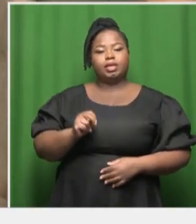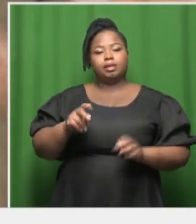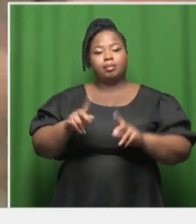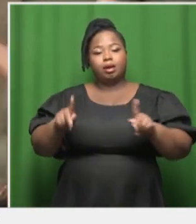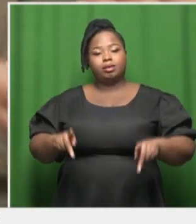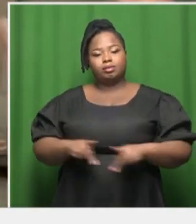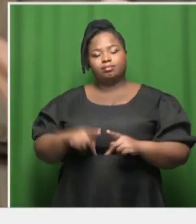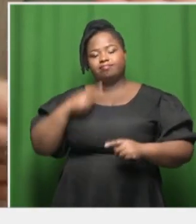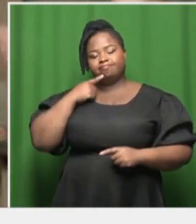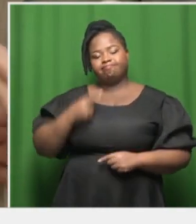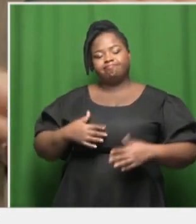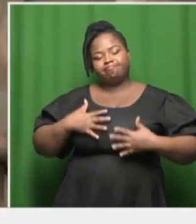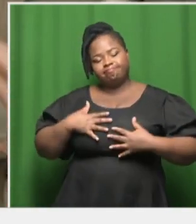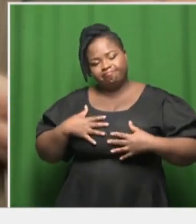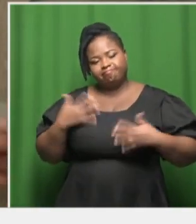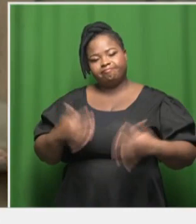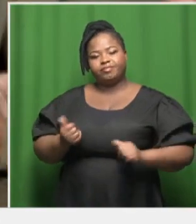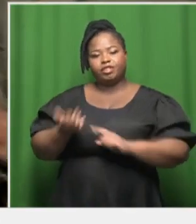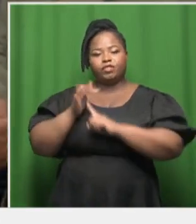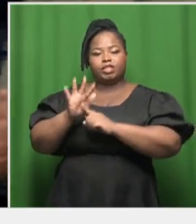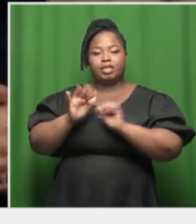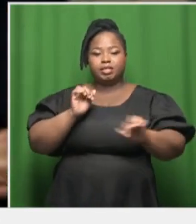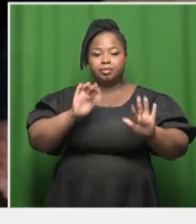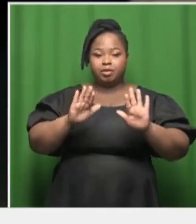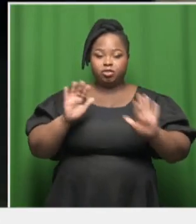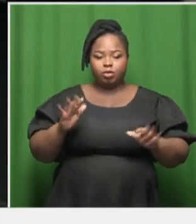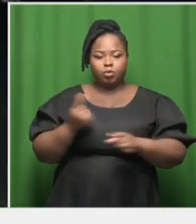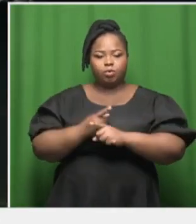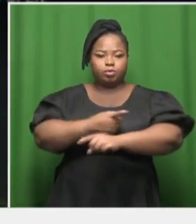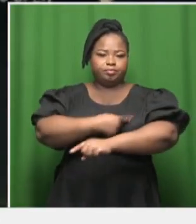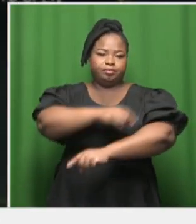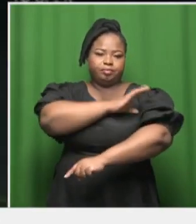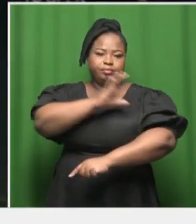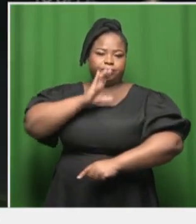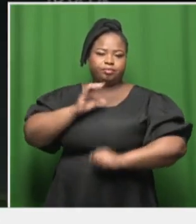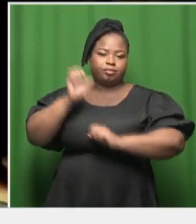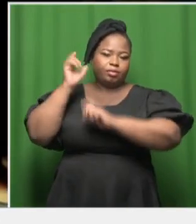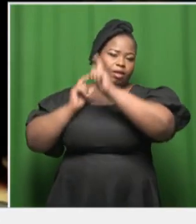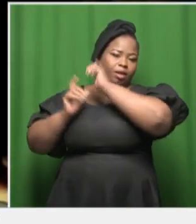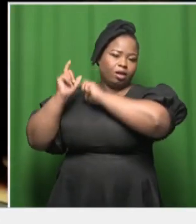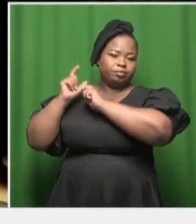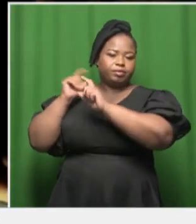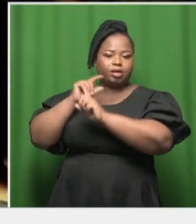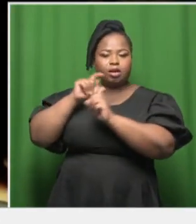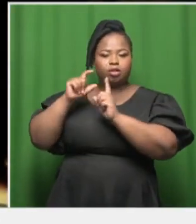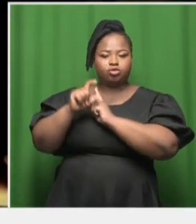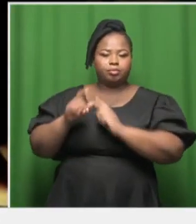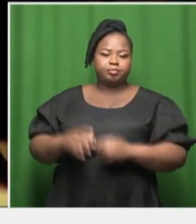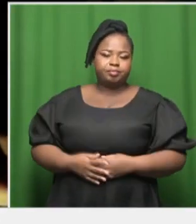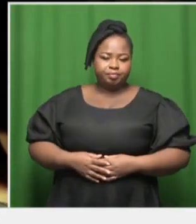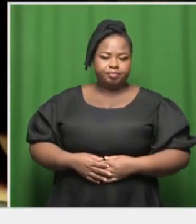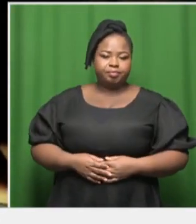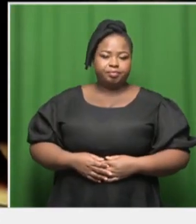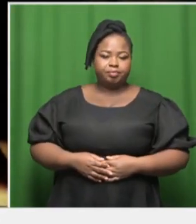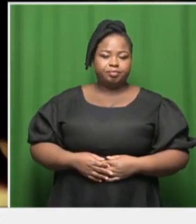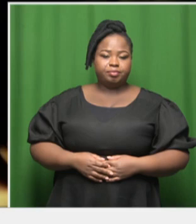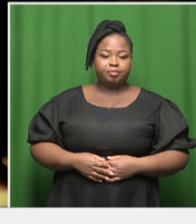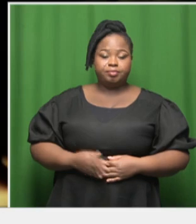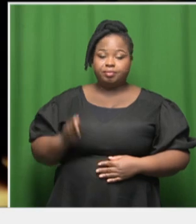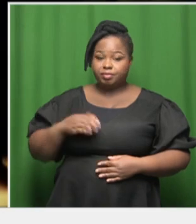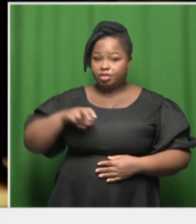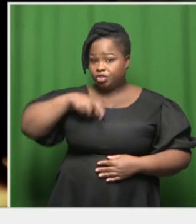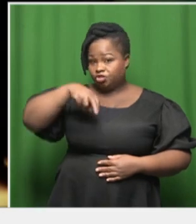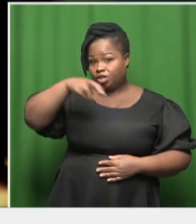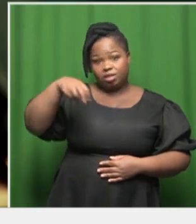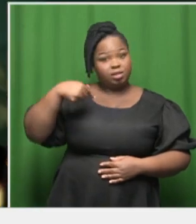the exhibition and that it elevates its mandate of conserving cultural heritage. It takes you on a journey that I